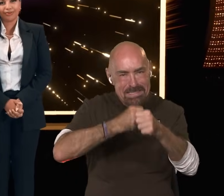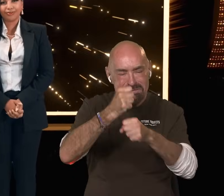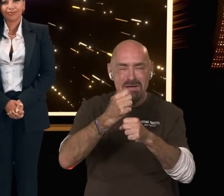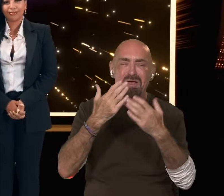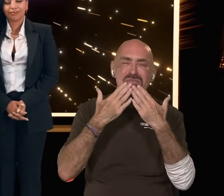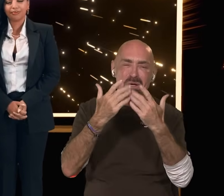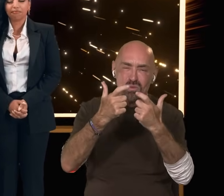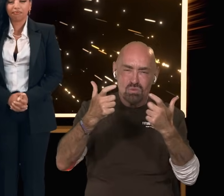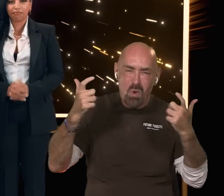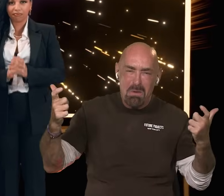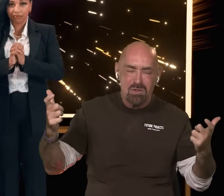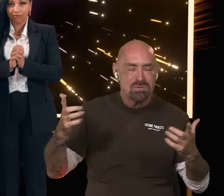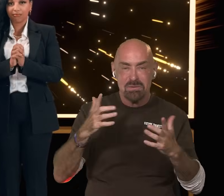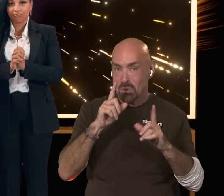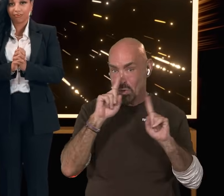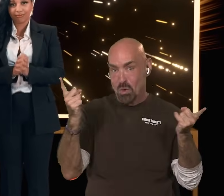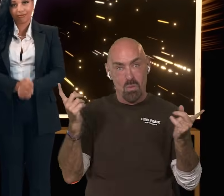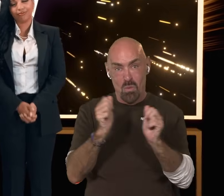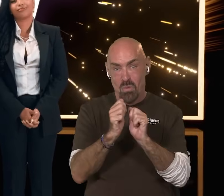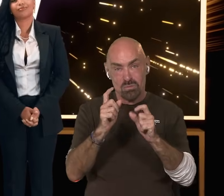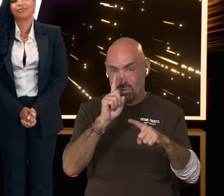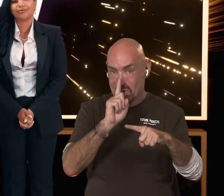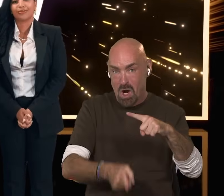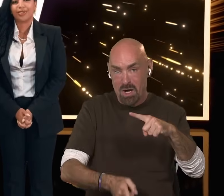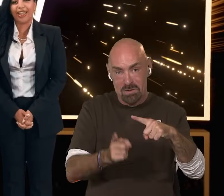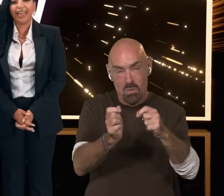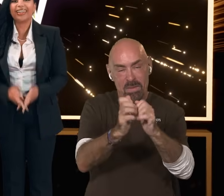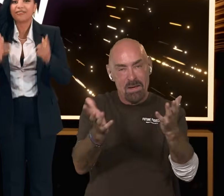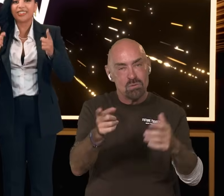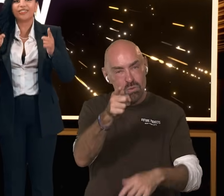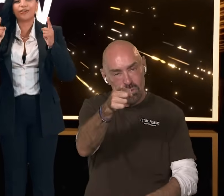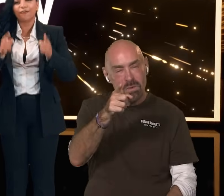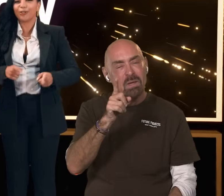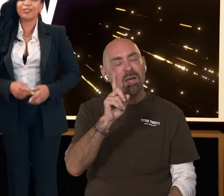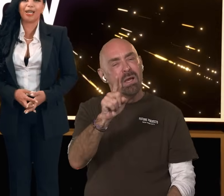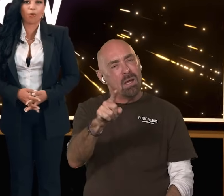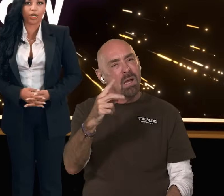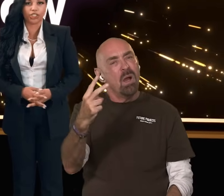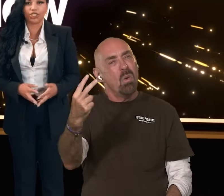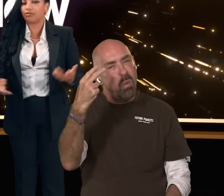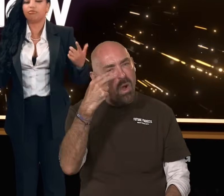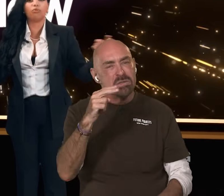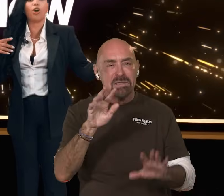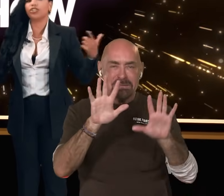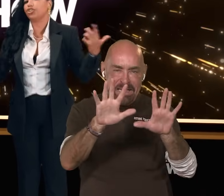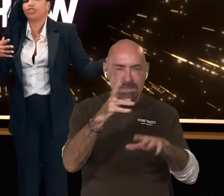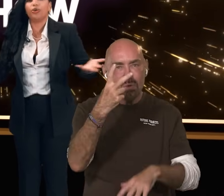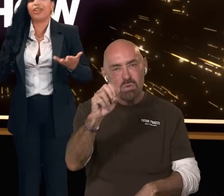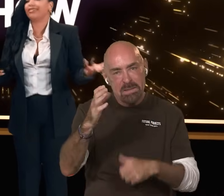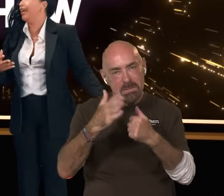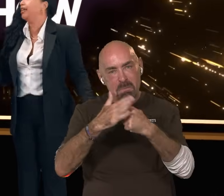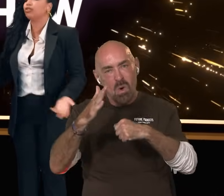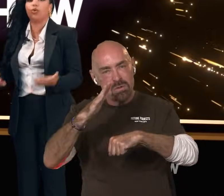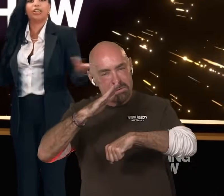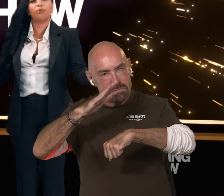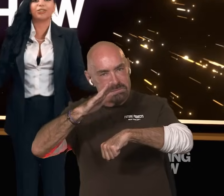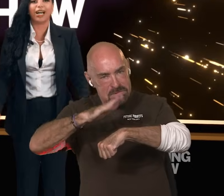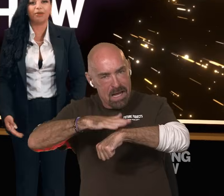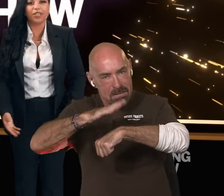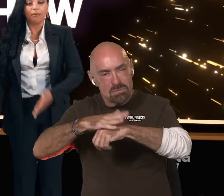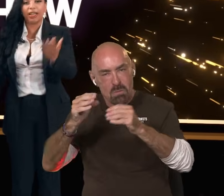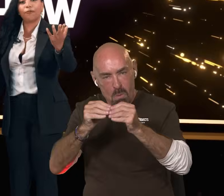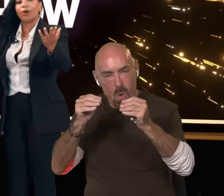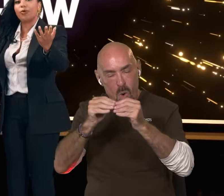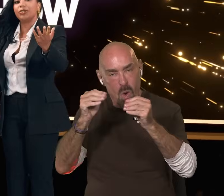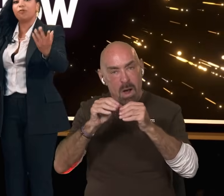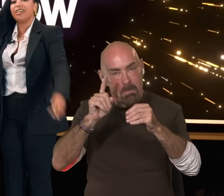straight, thank you so much. We couldn't have done it without you. And if this is your first time watching, just watch the show like 10, 20 more